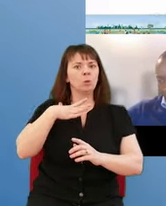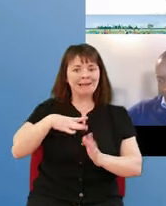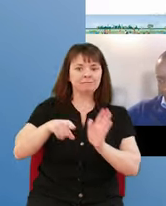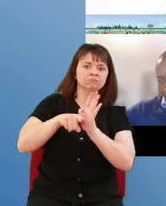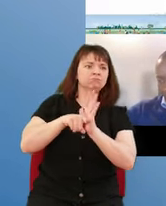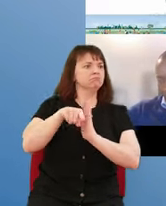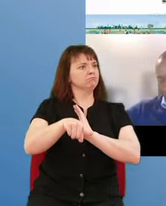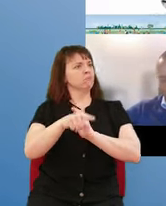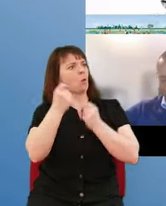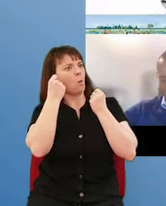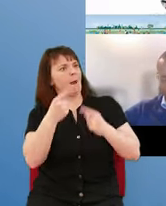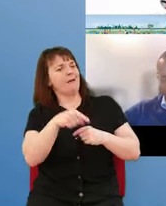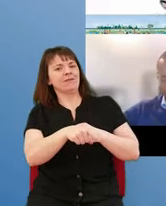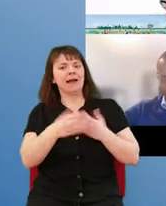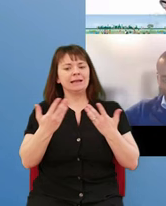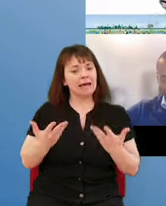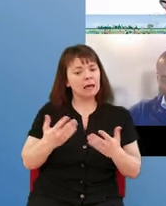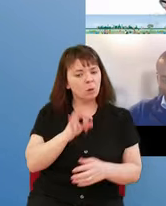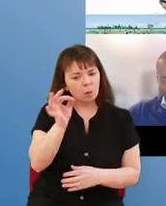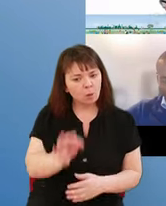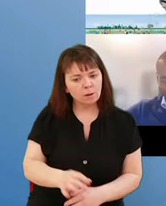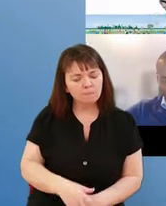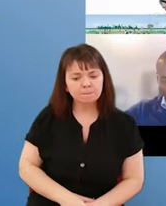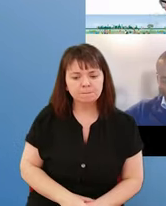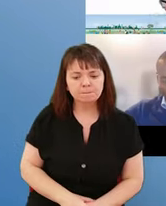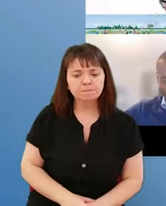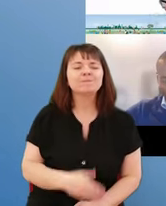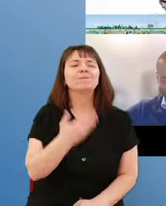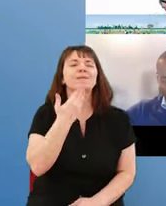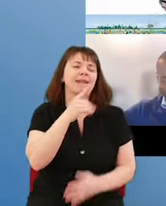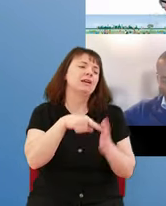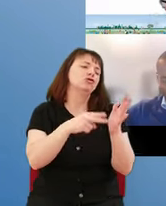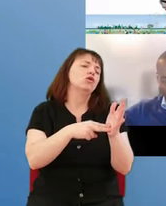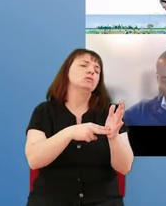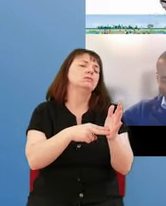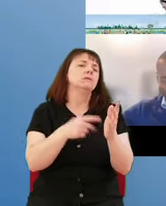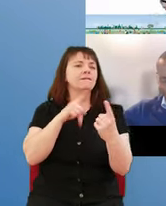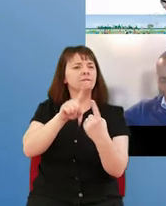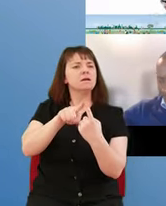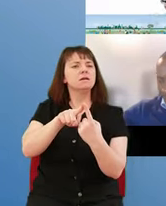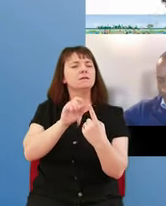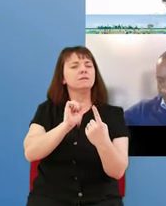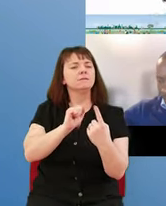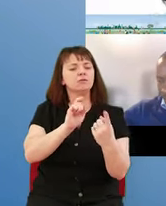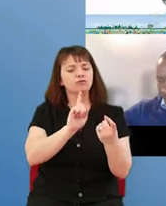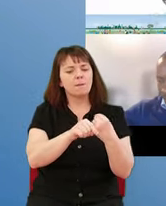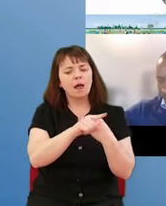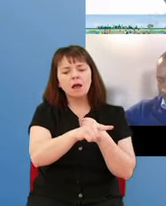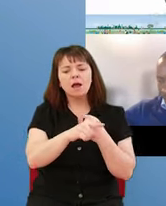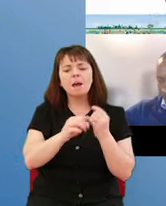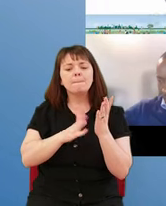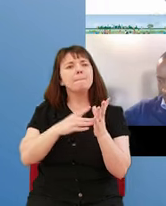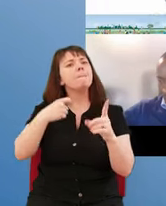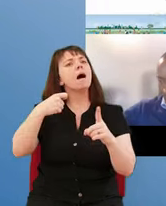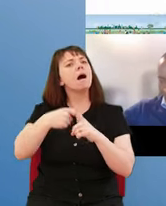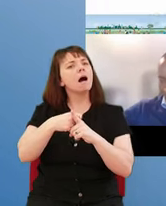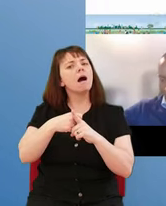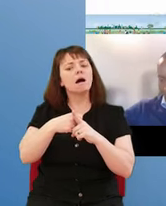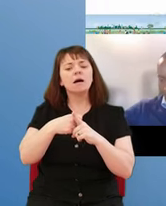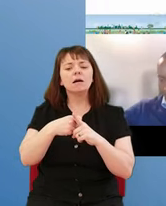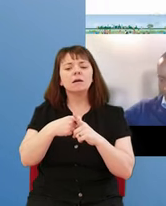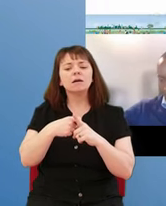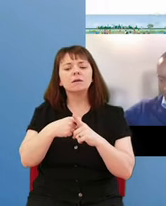point, Mark and Sadie wrote to all the providers, and that letter I think went out 2 weeks ago. I'm just looking for